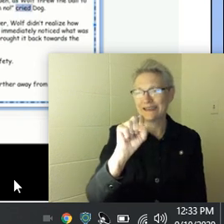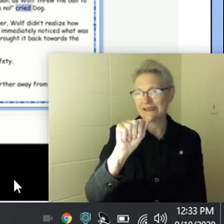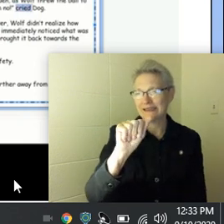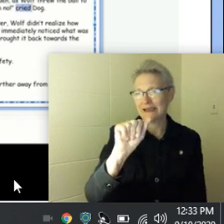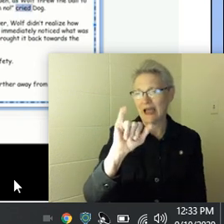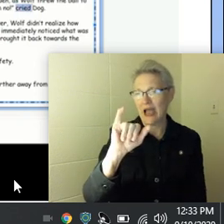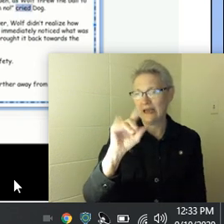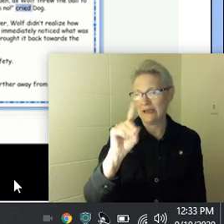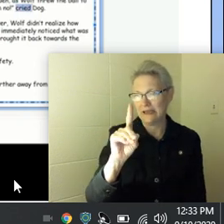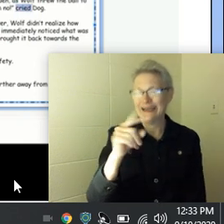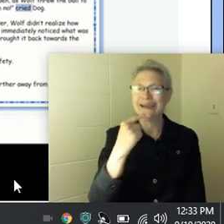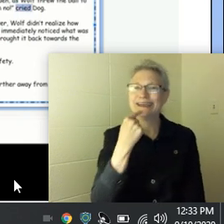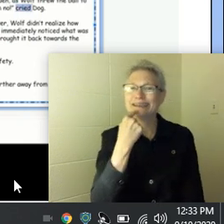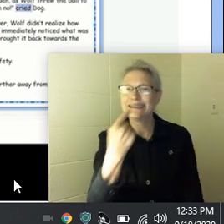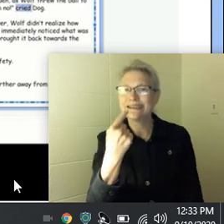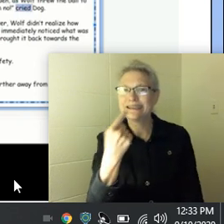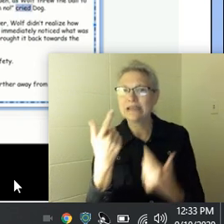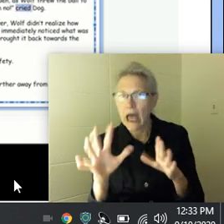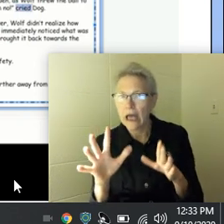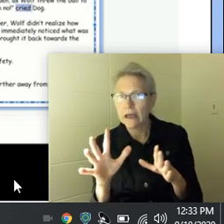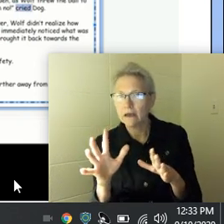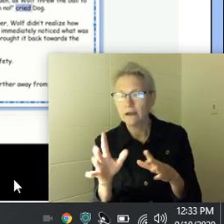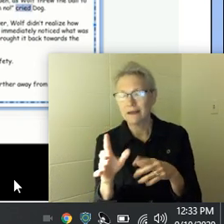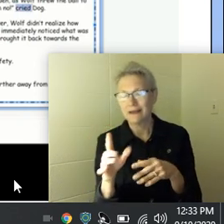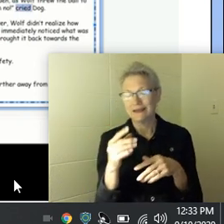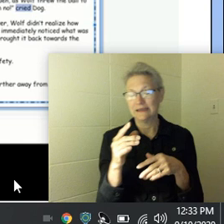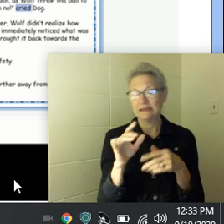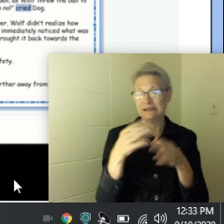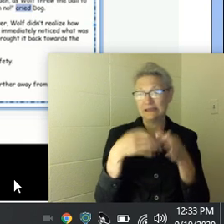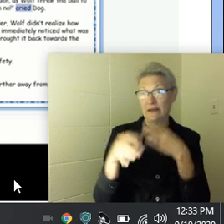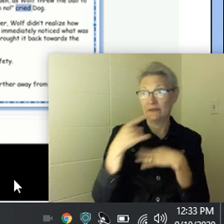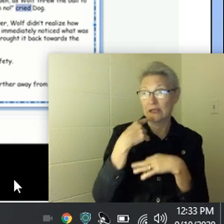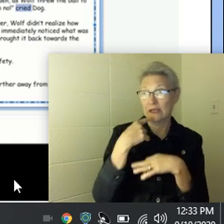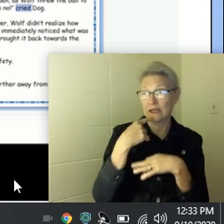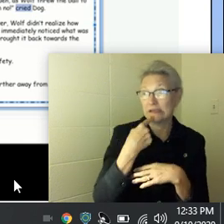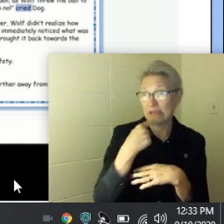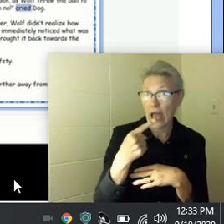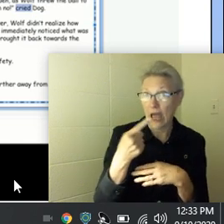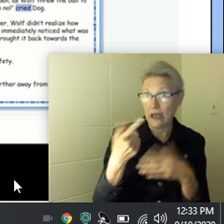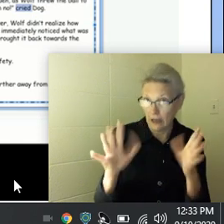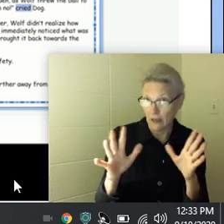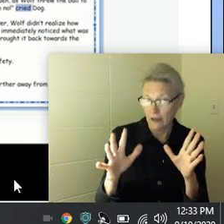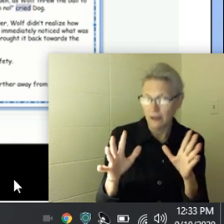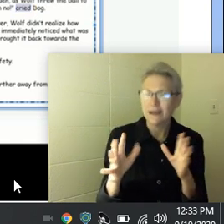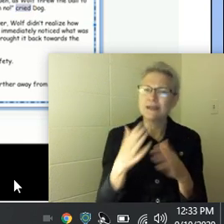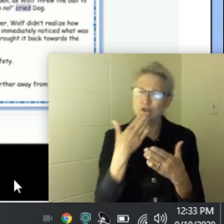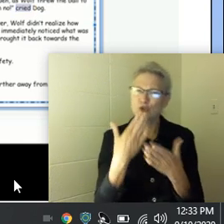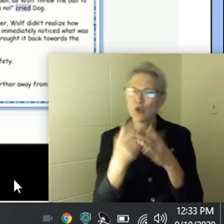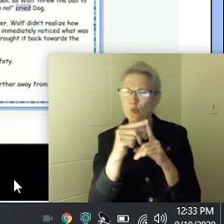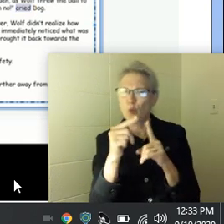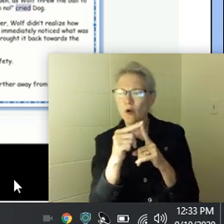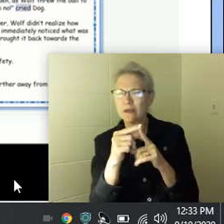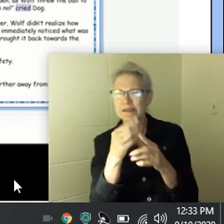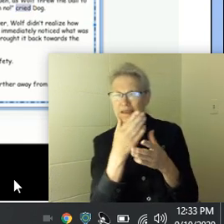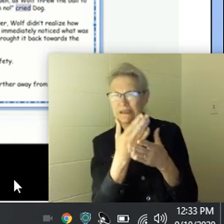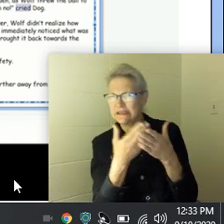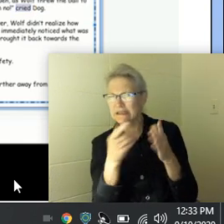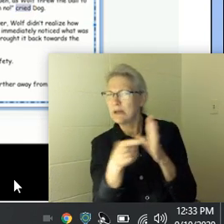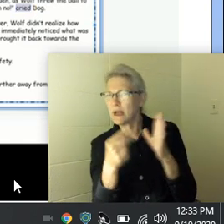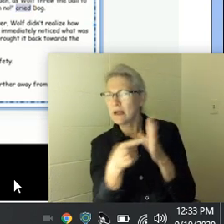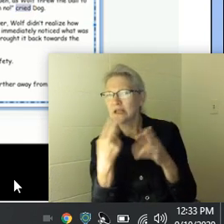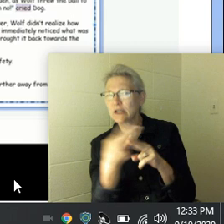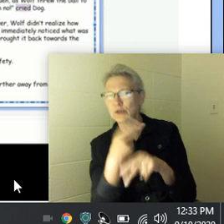ways that we can, swap words instead of saying said. Now, said's a good word. You could still see in some of my, fables, I